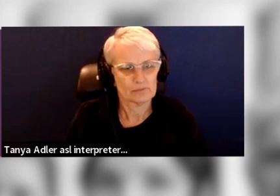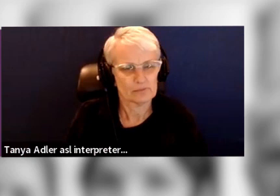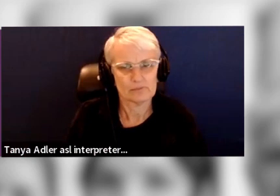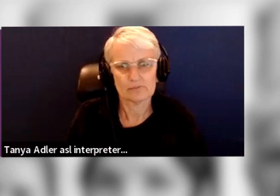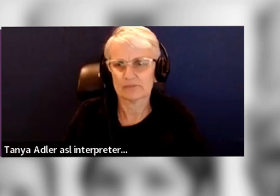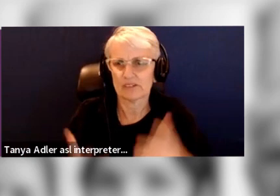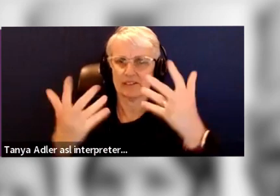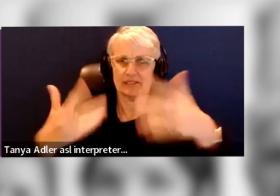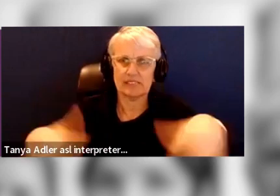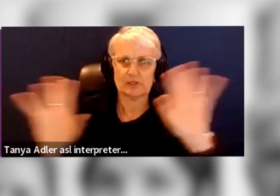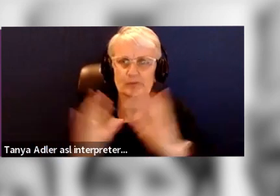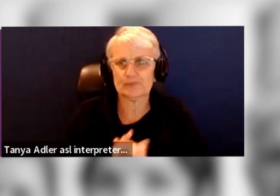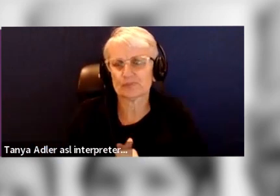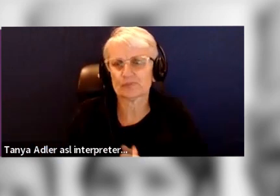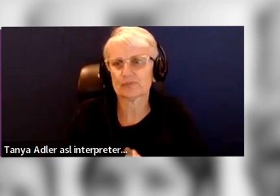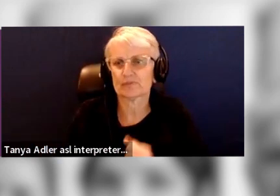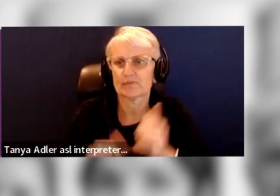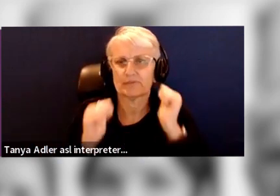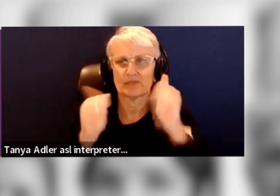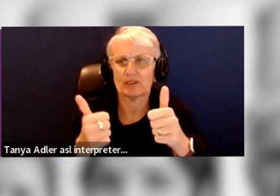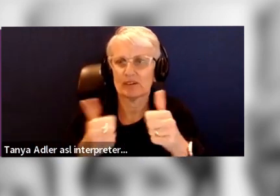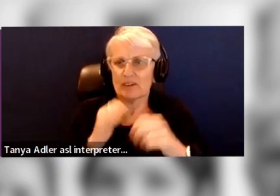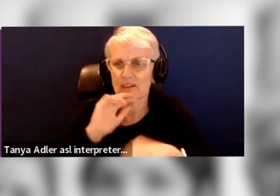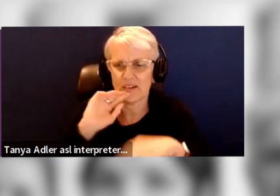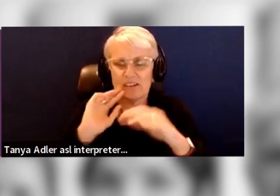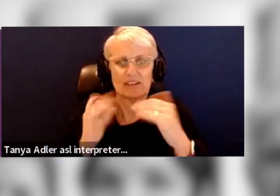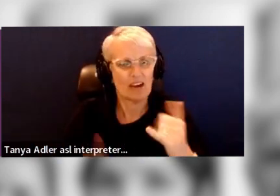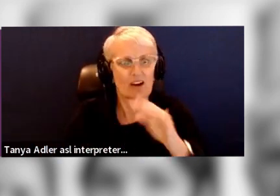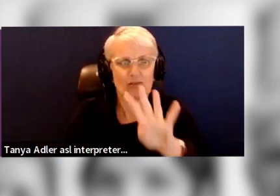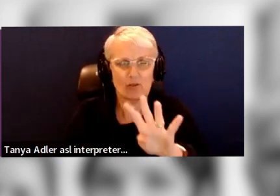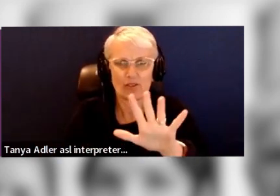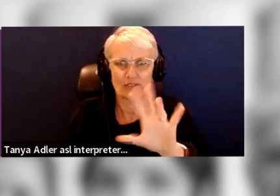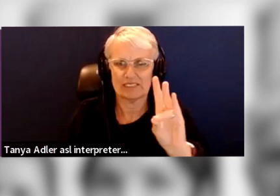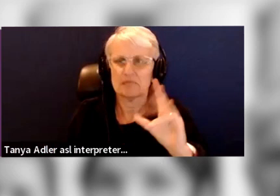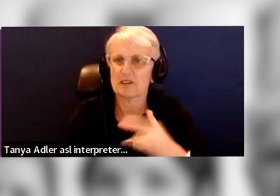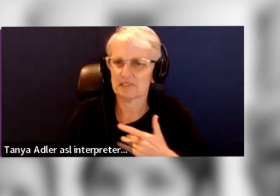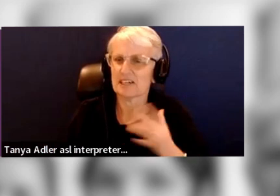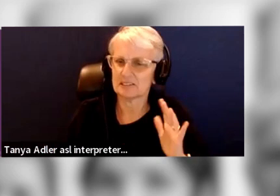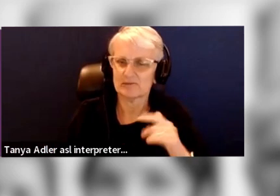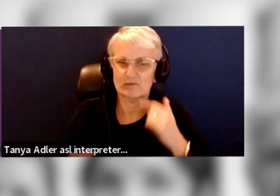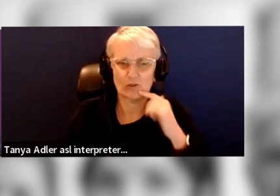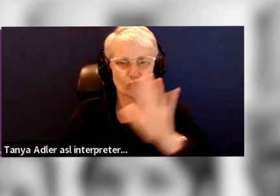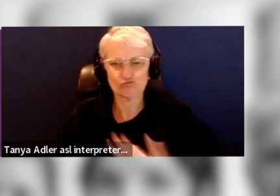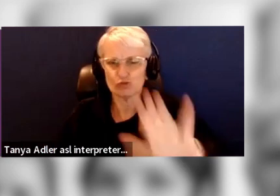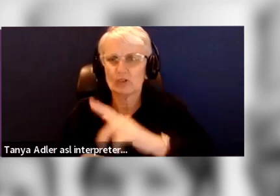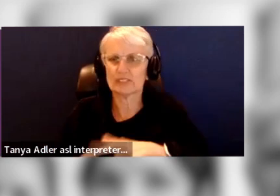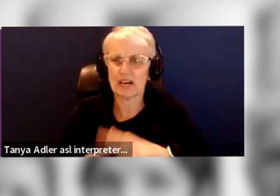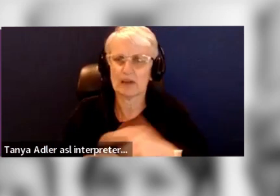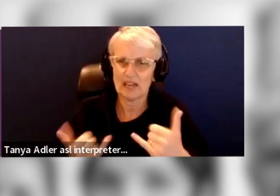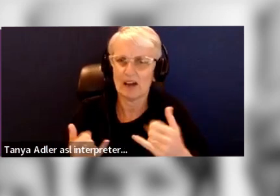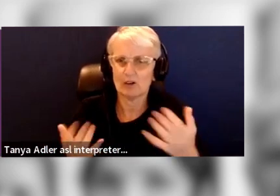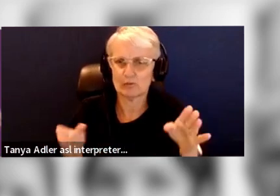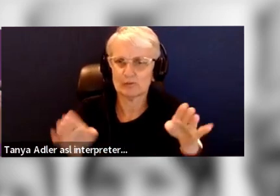Those are all the questions in the chat. Okay, we're at 4:57. So I feel as though in the interest of everyone's time, we can probably wrap the